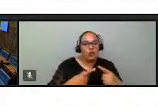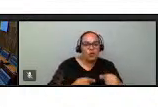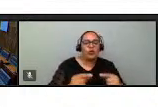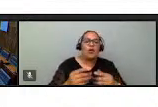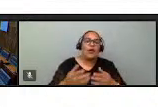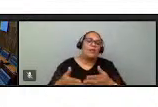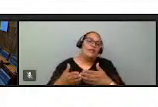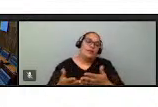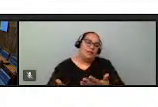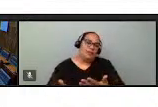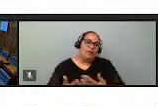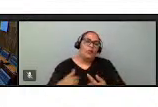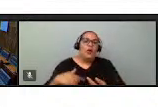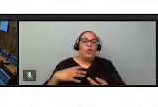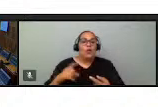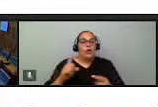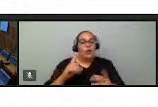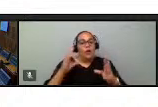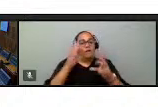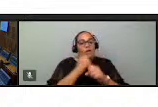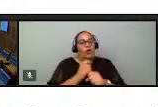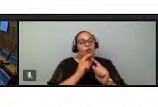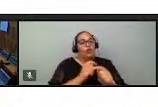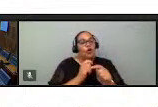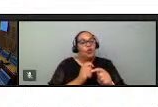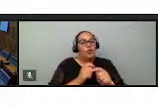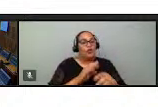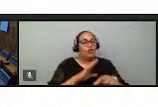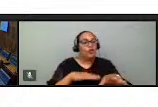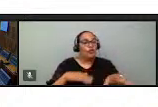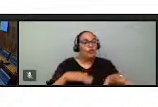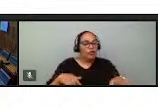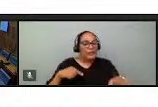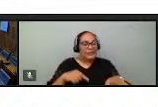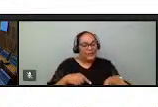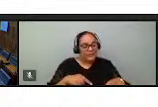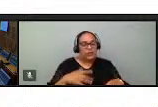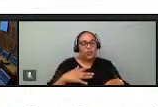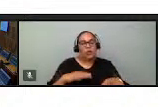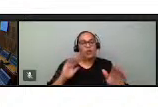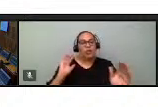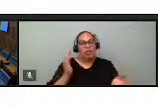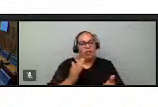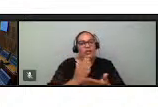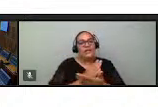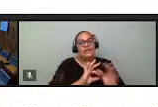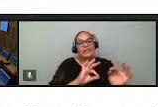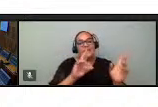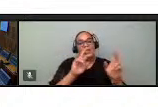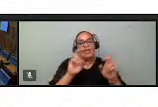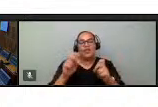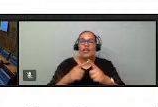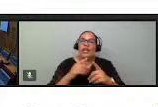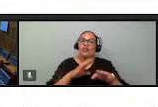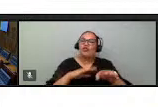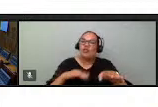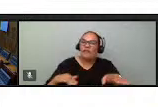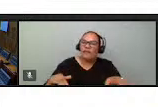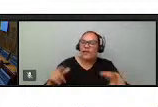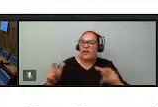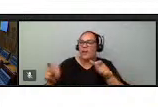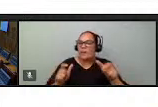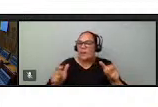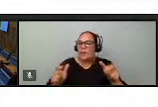vessel we want to focus on transporter congestion as well and some of those issues like the traffic